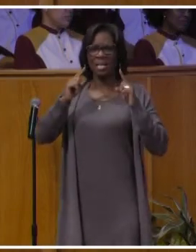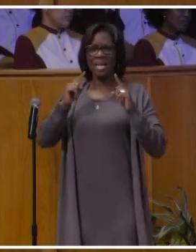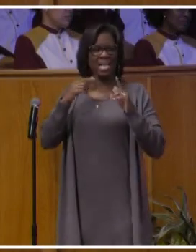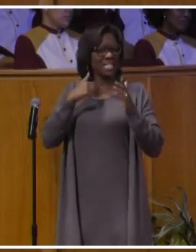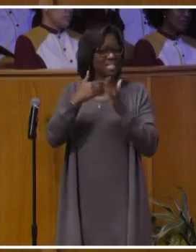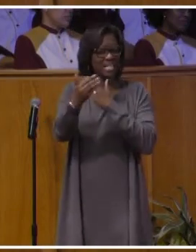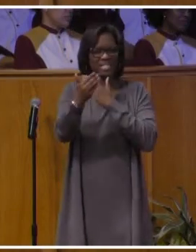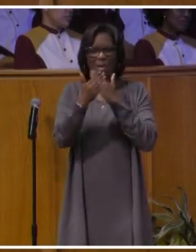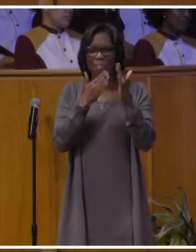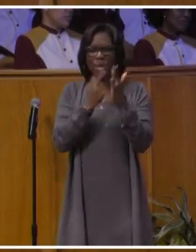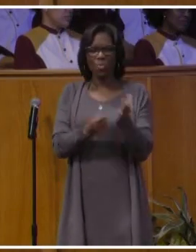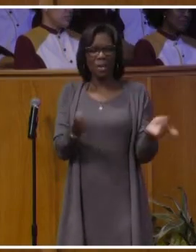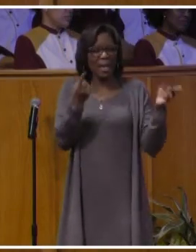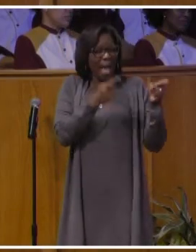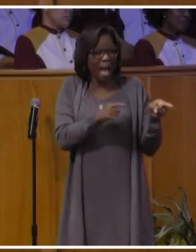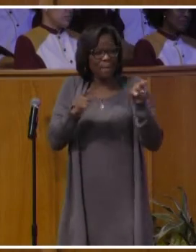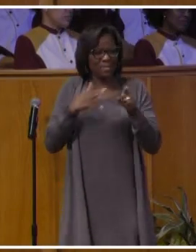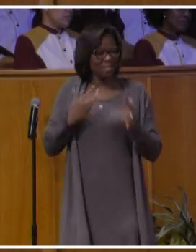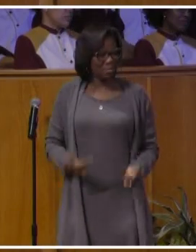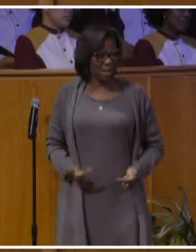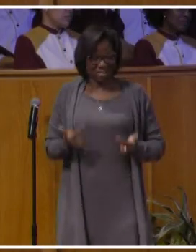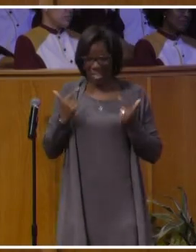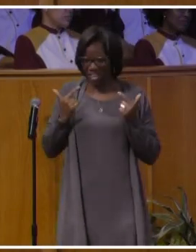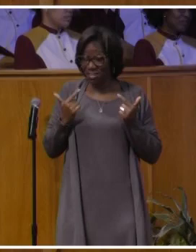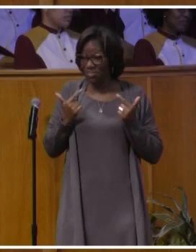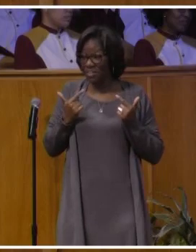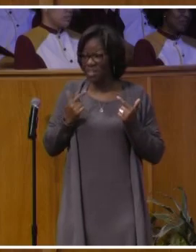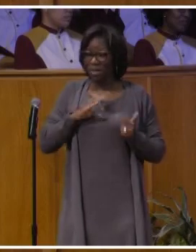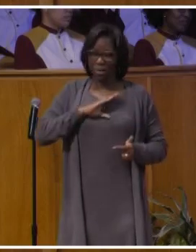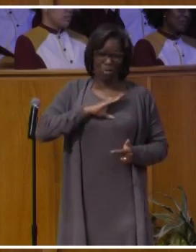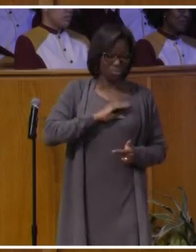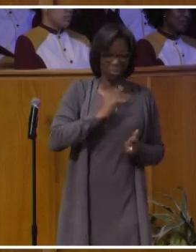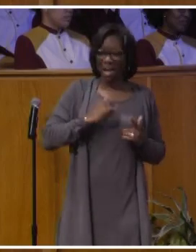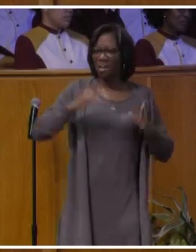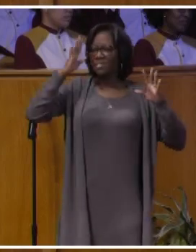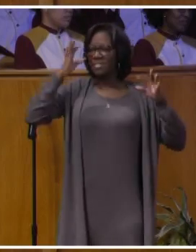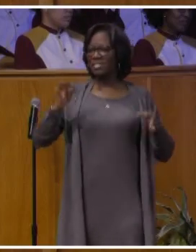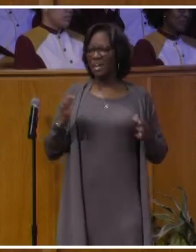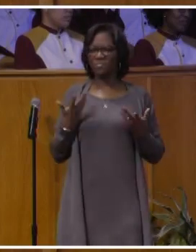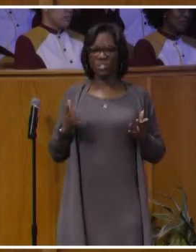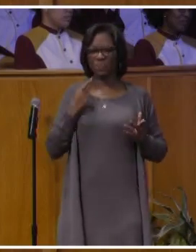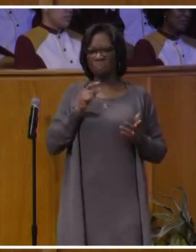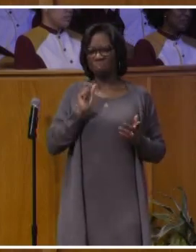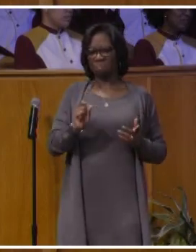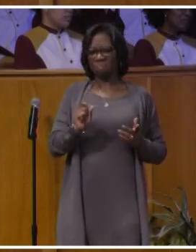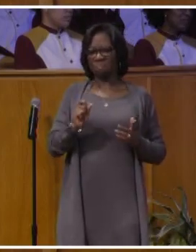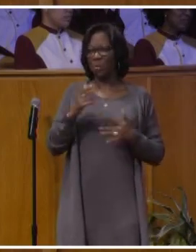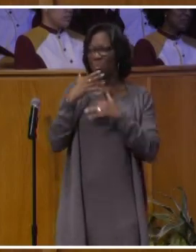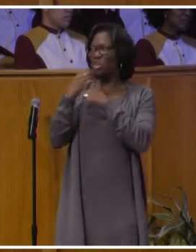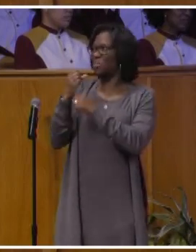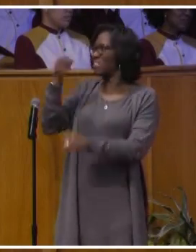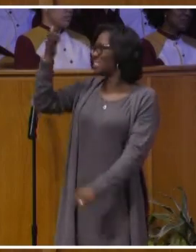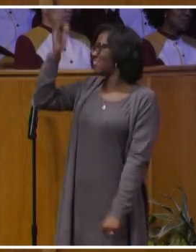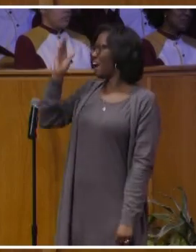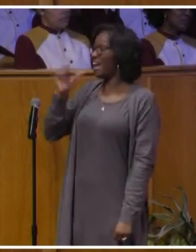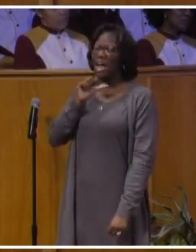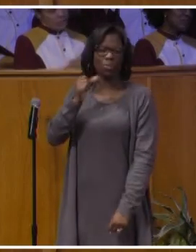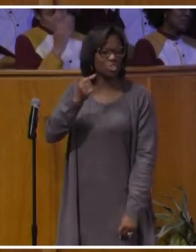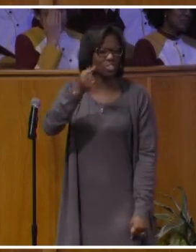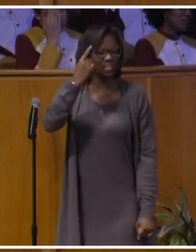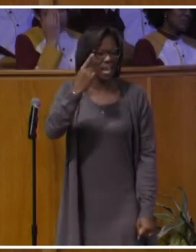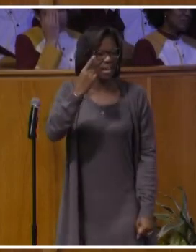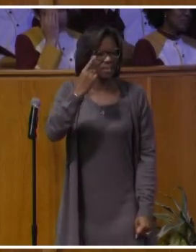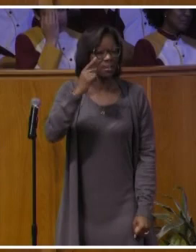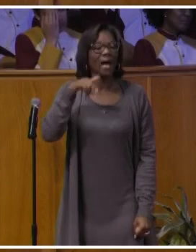matter what goes down in my life, I've made a decision to trust God. When I don't understand